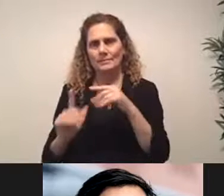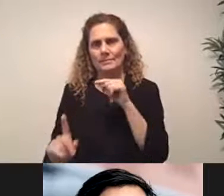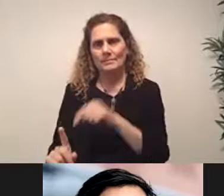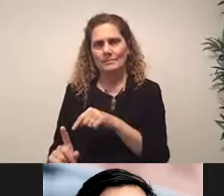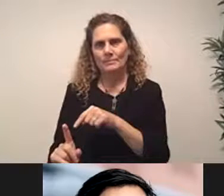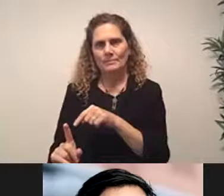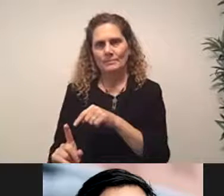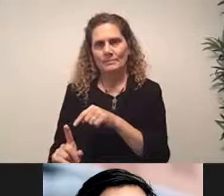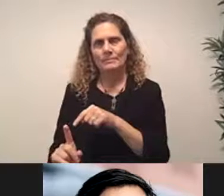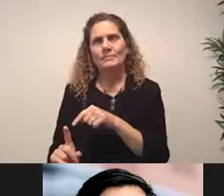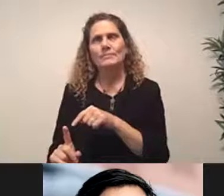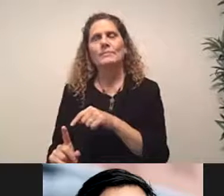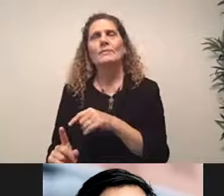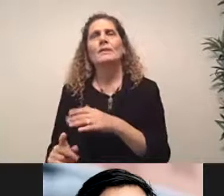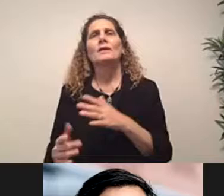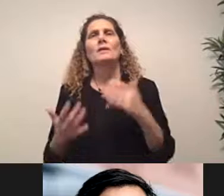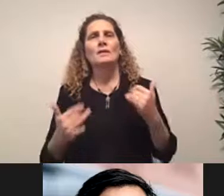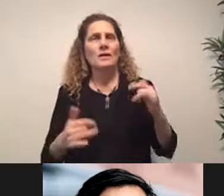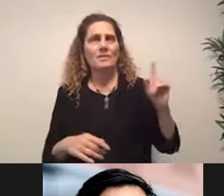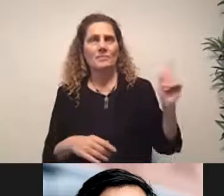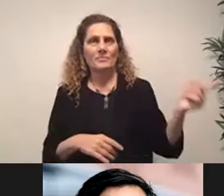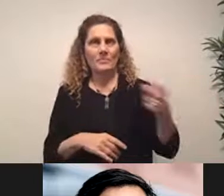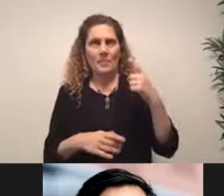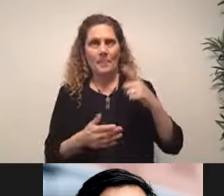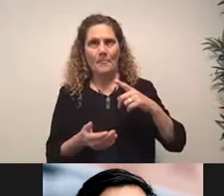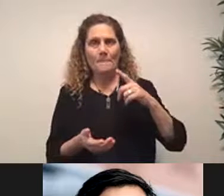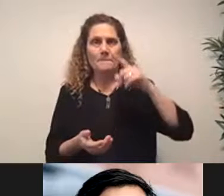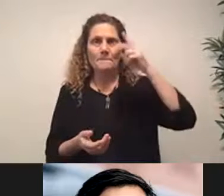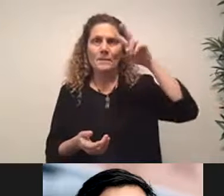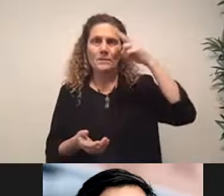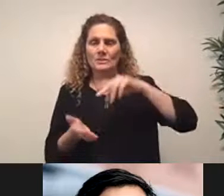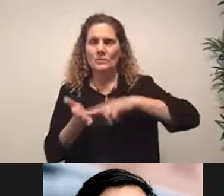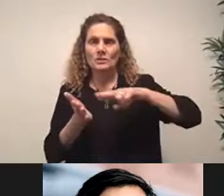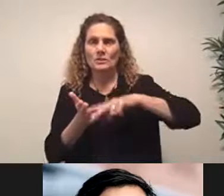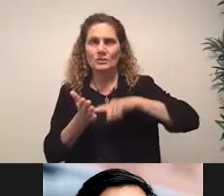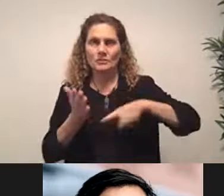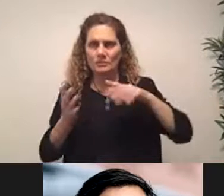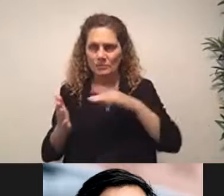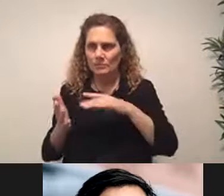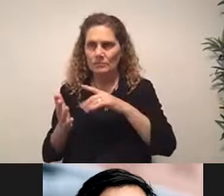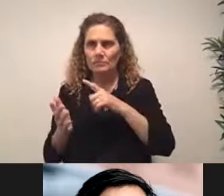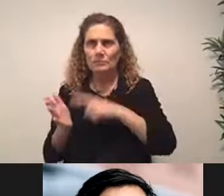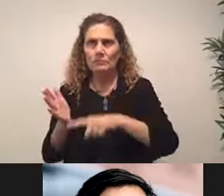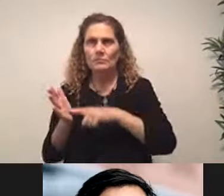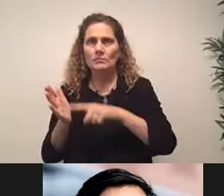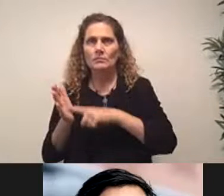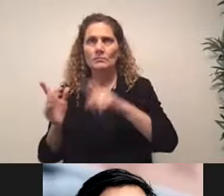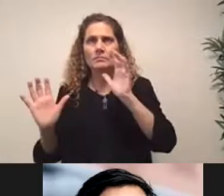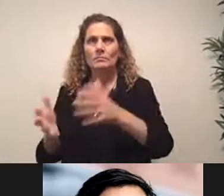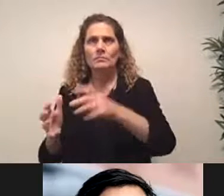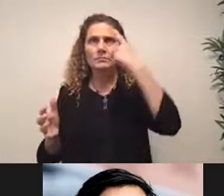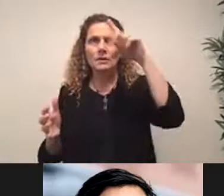community since September to quantify the local economic impact on households and businesses. Among some of the